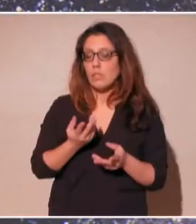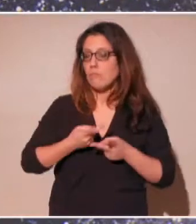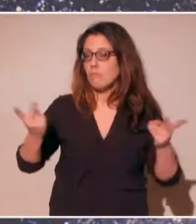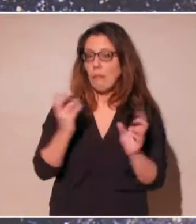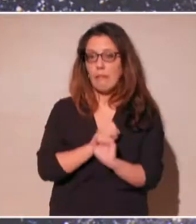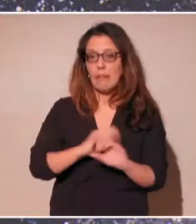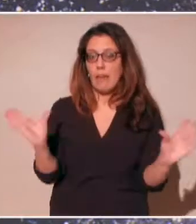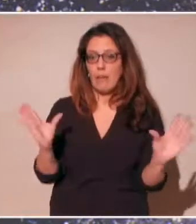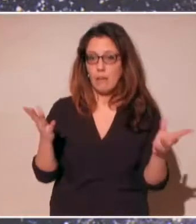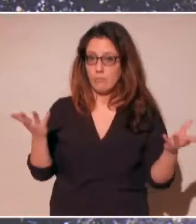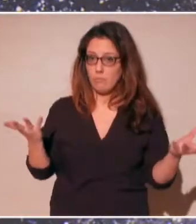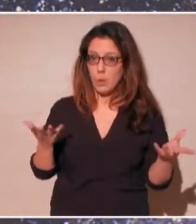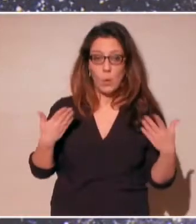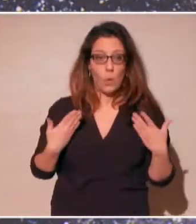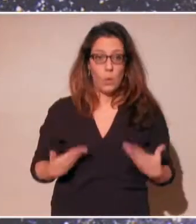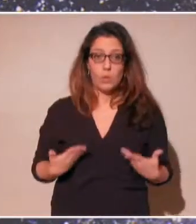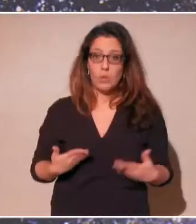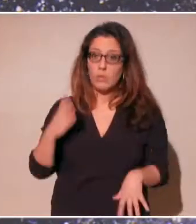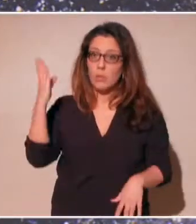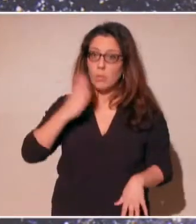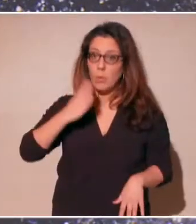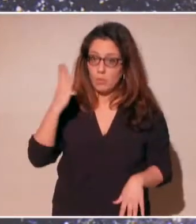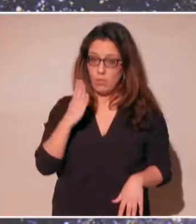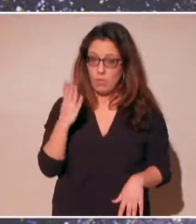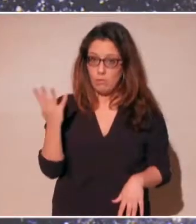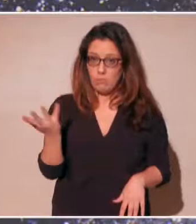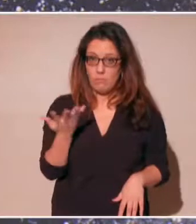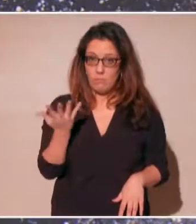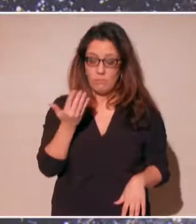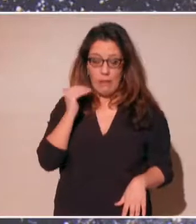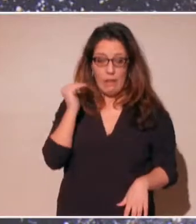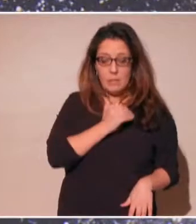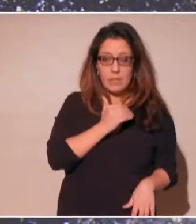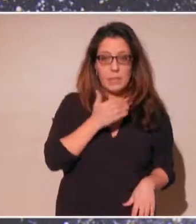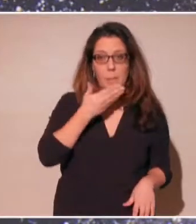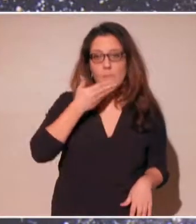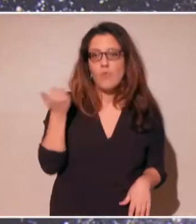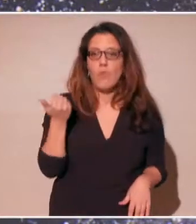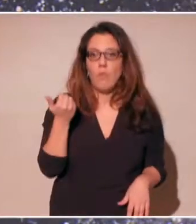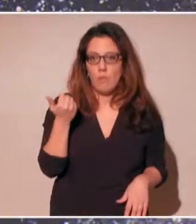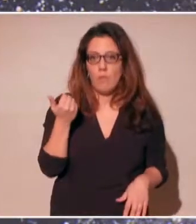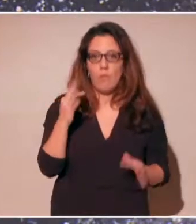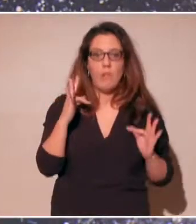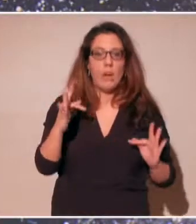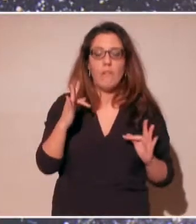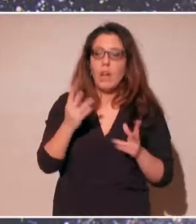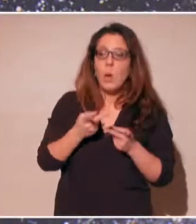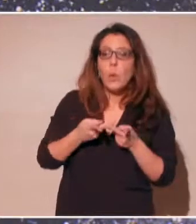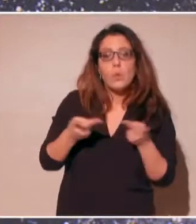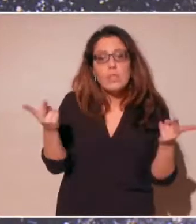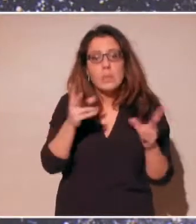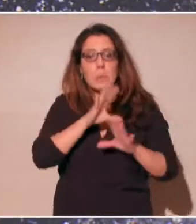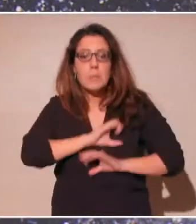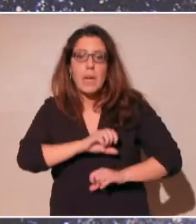Mr. Villani, and we too feel that we need to improve the speed of